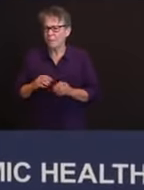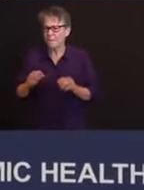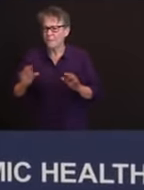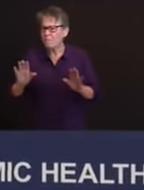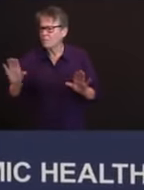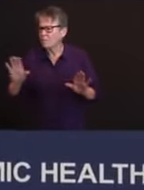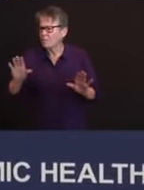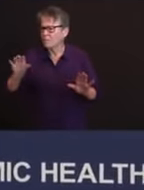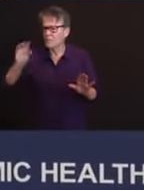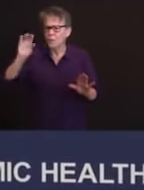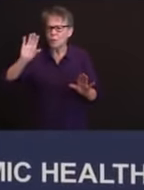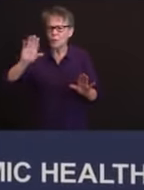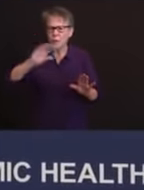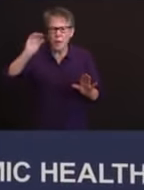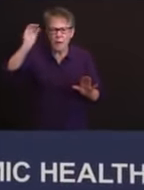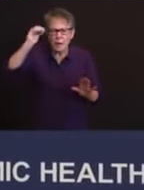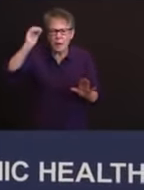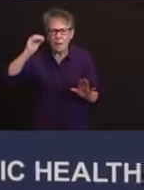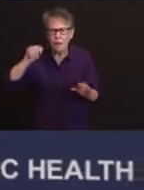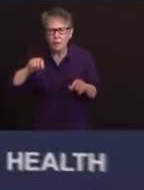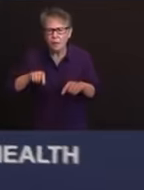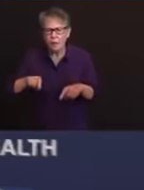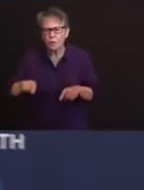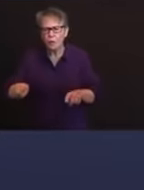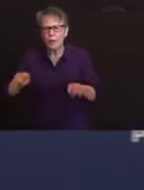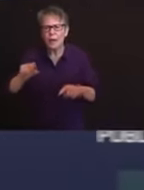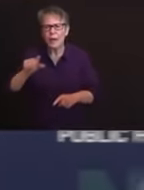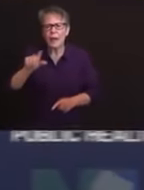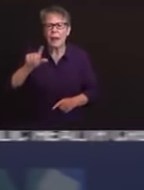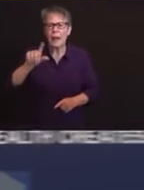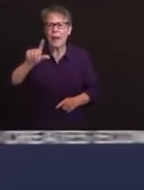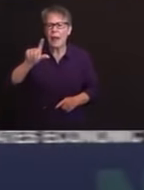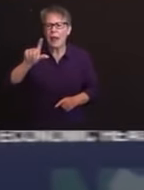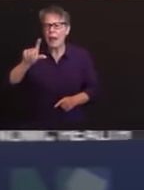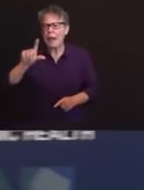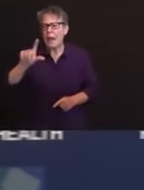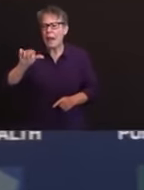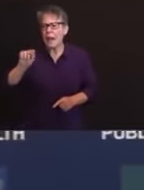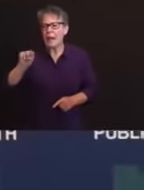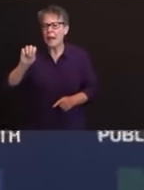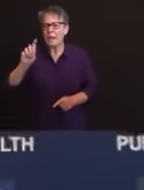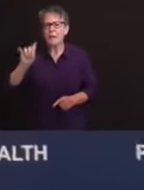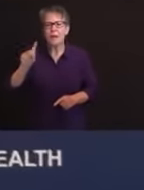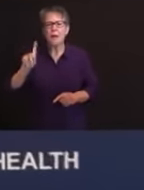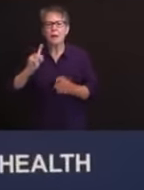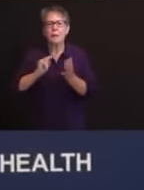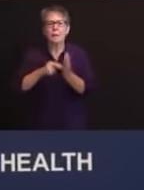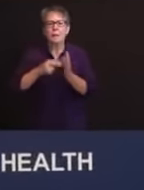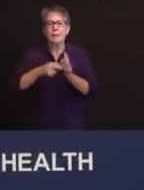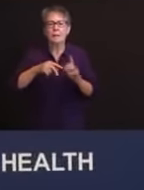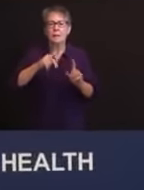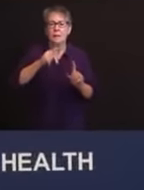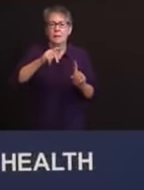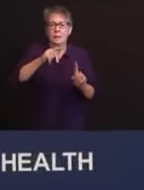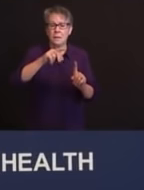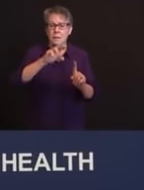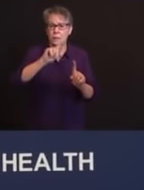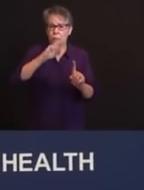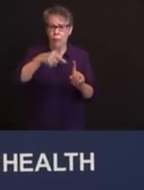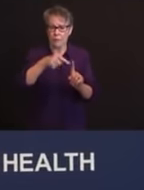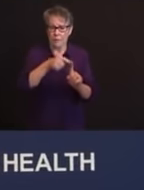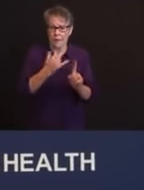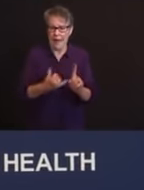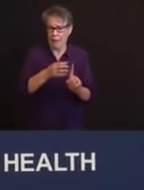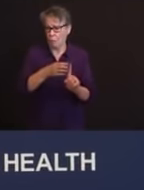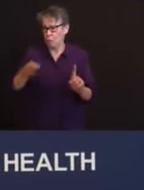spill in the lame duck? I think it's sincerely going to be a challenge because of one person, and that's Mitch McConnell. Not the president. The president is likely